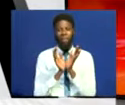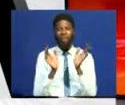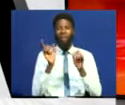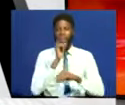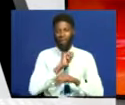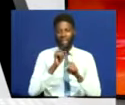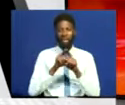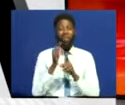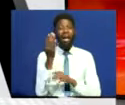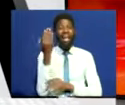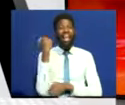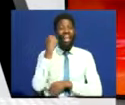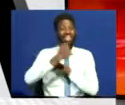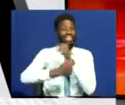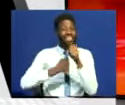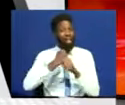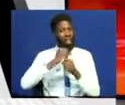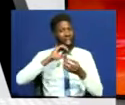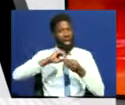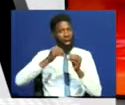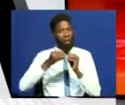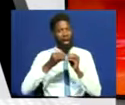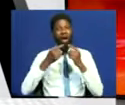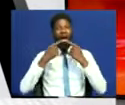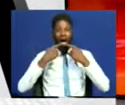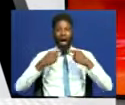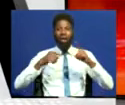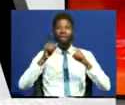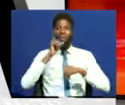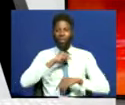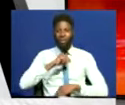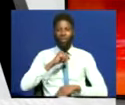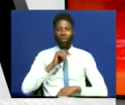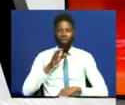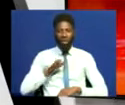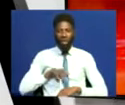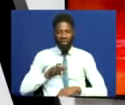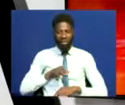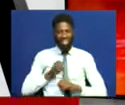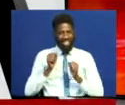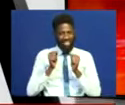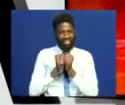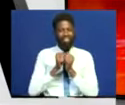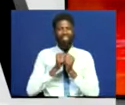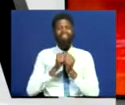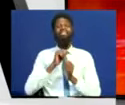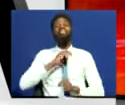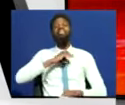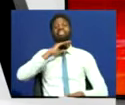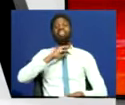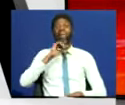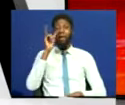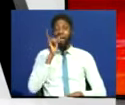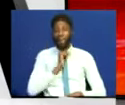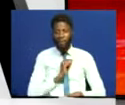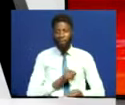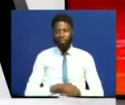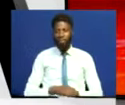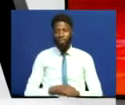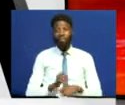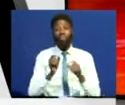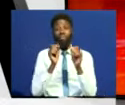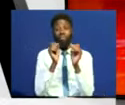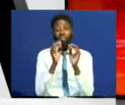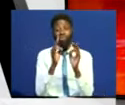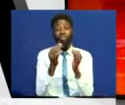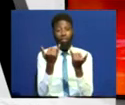of last year that we even lost 10 women in a similar fashion in this particular case. And of course, if you're just joining us,